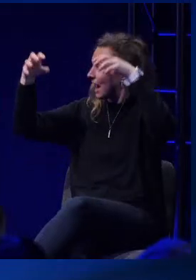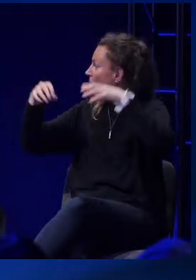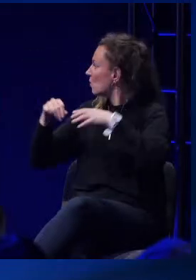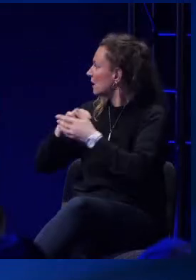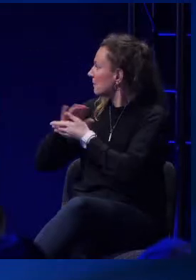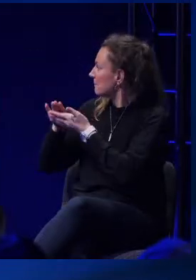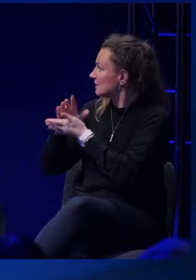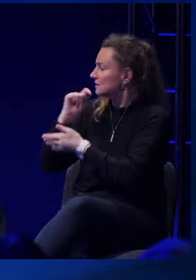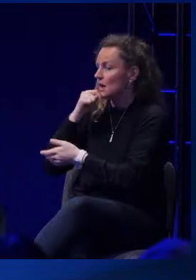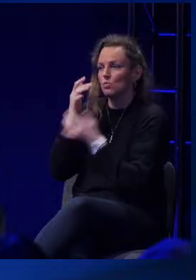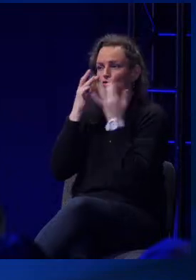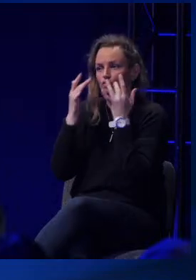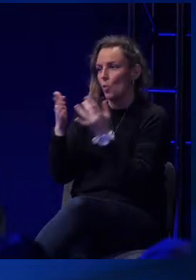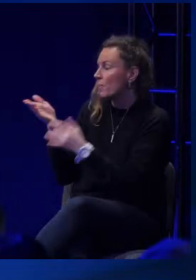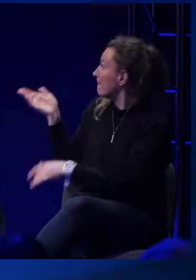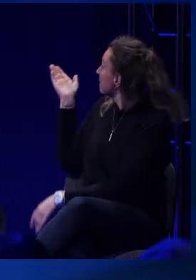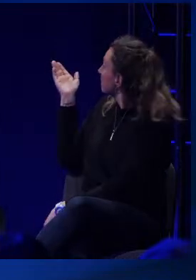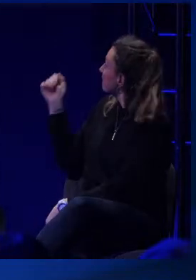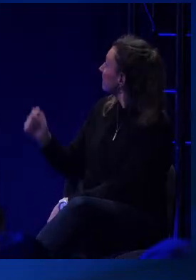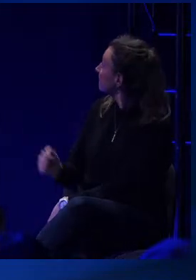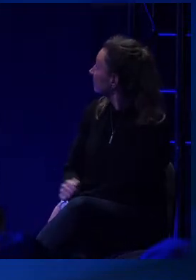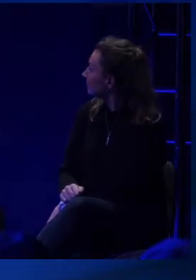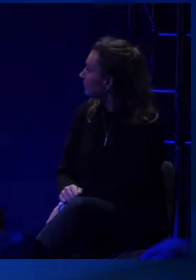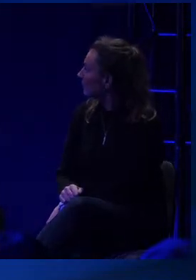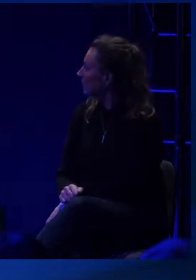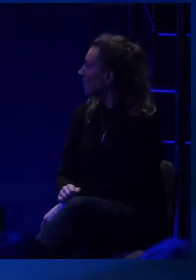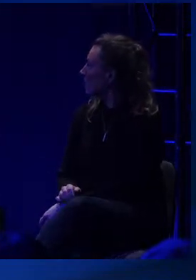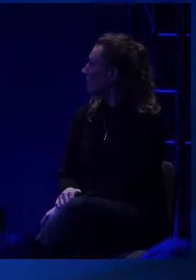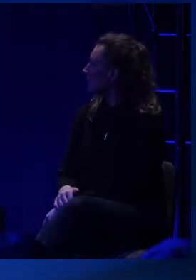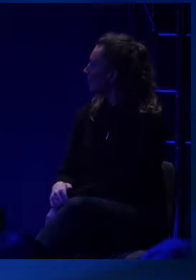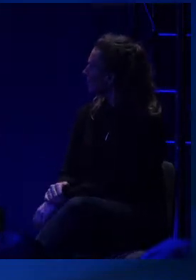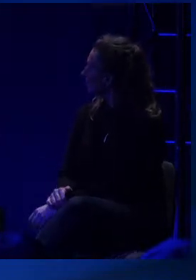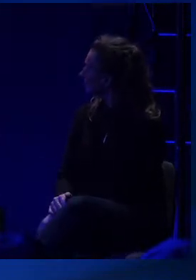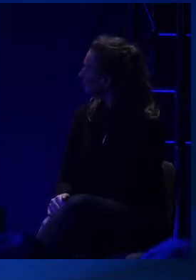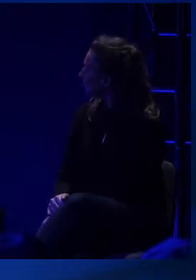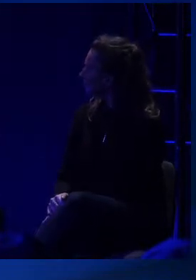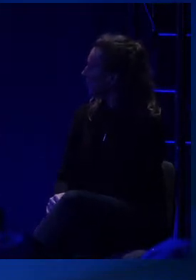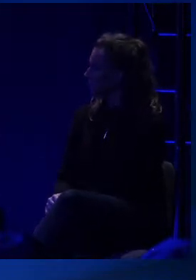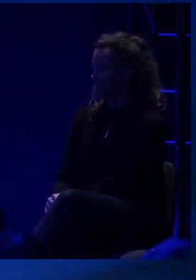will screen them while talking. Can we? Thank you so much.